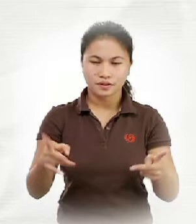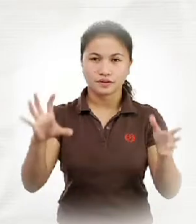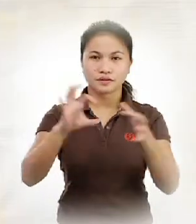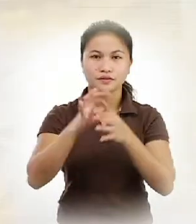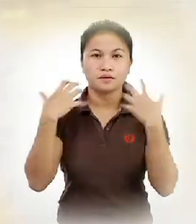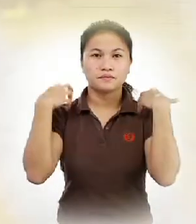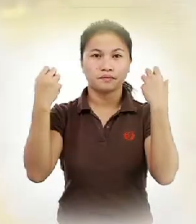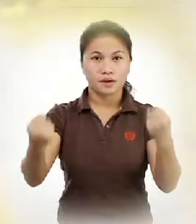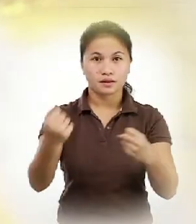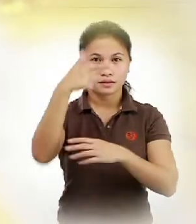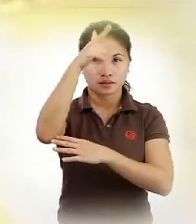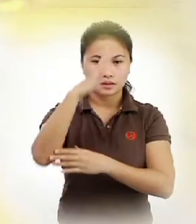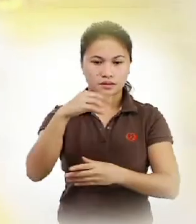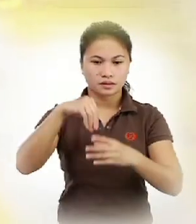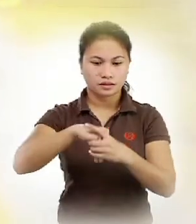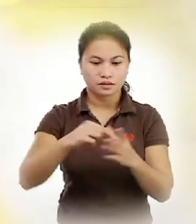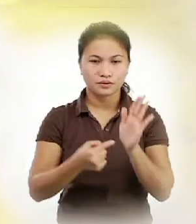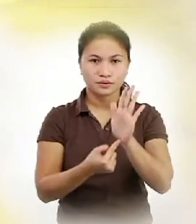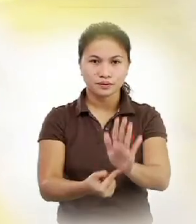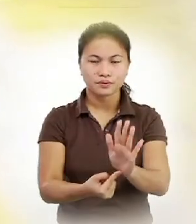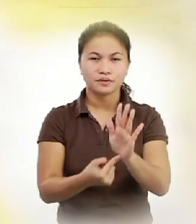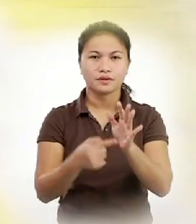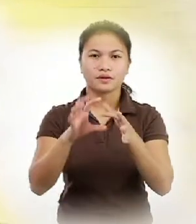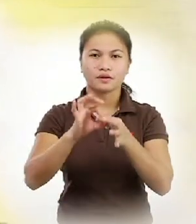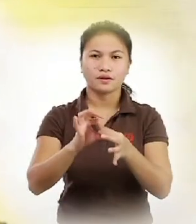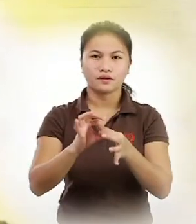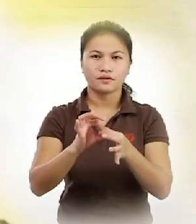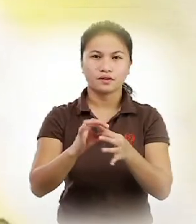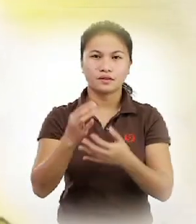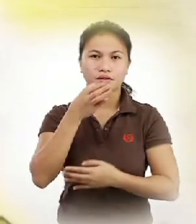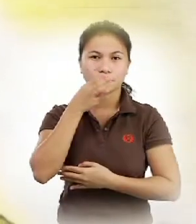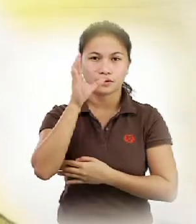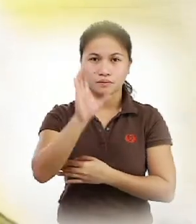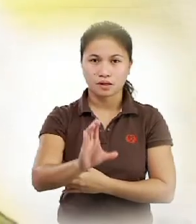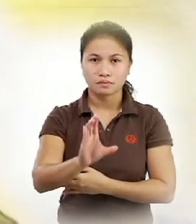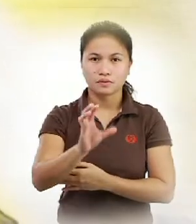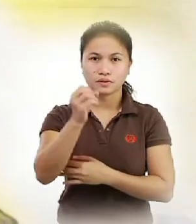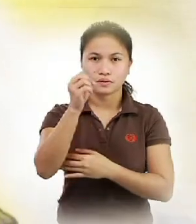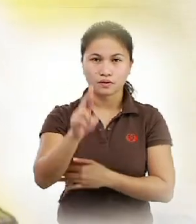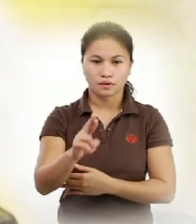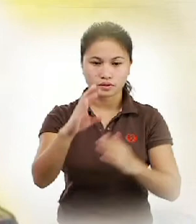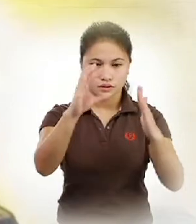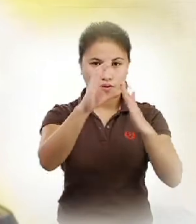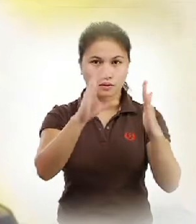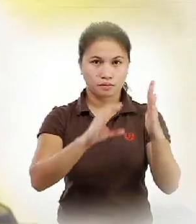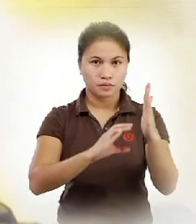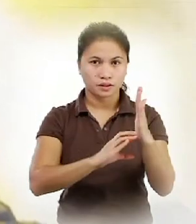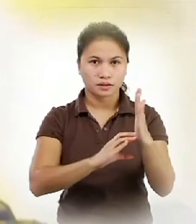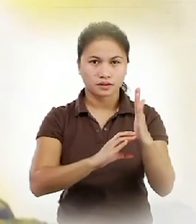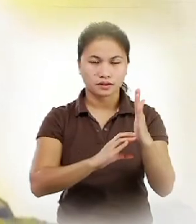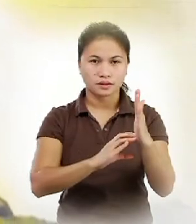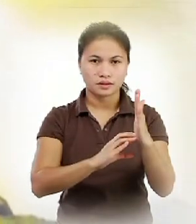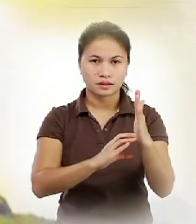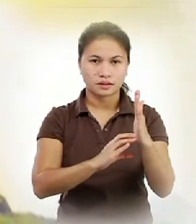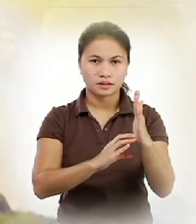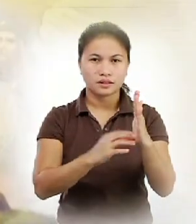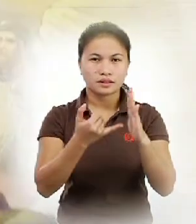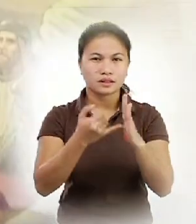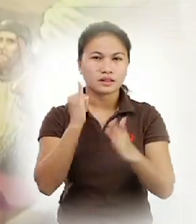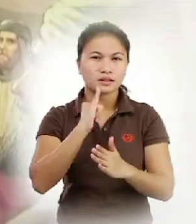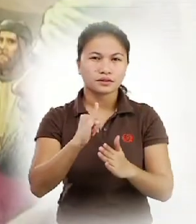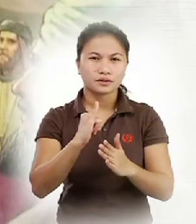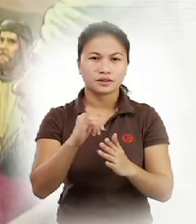God in the revelation of the commandments. It was an intimidating